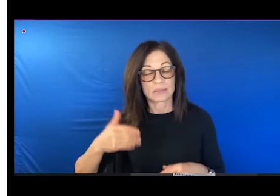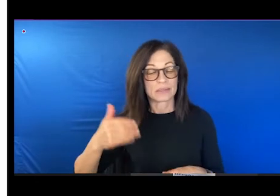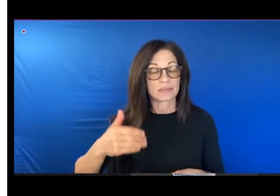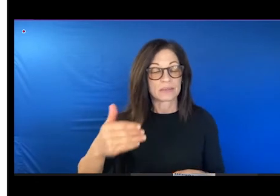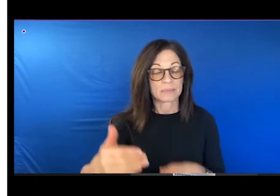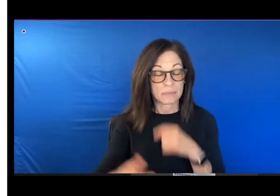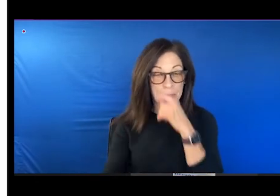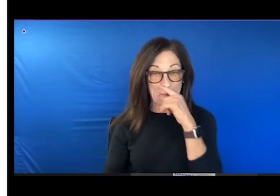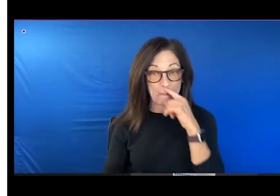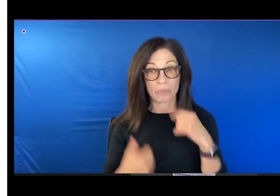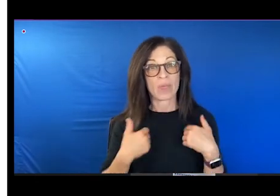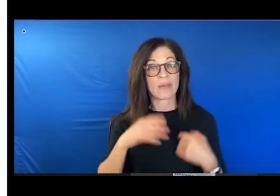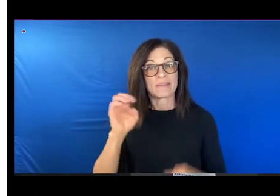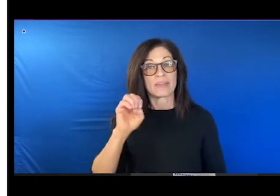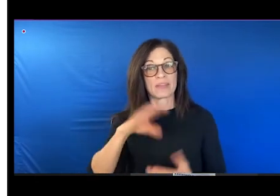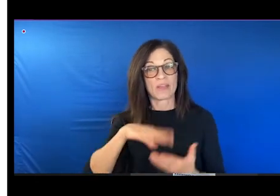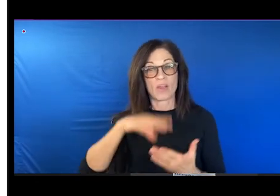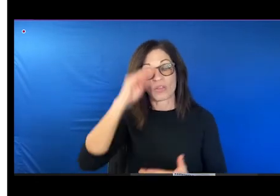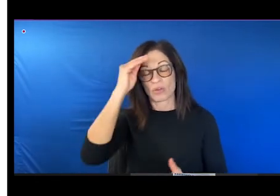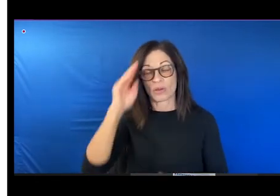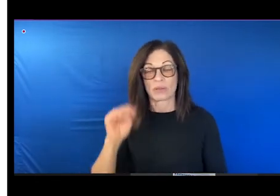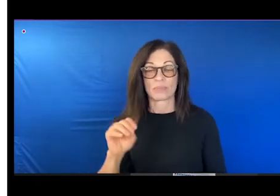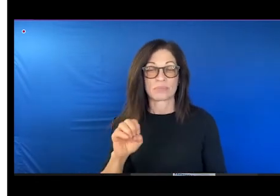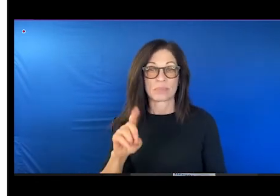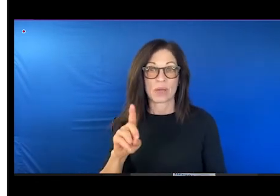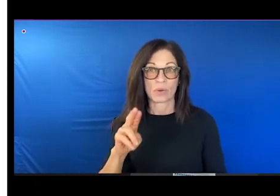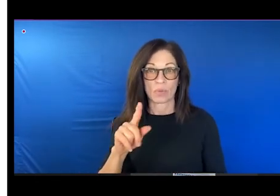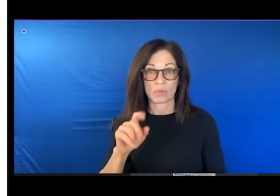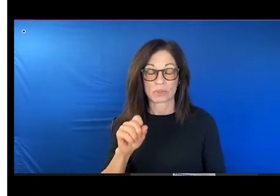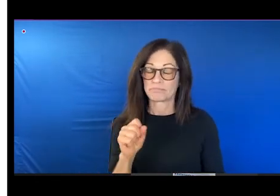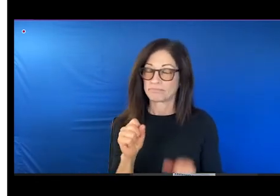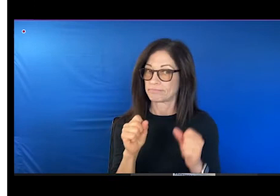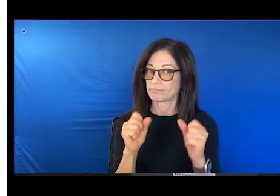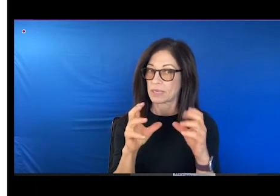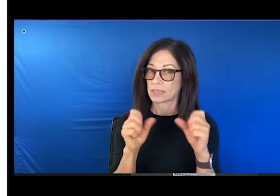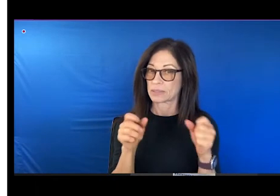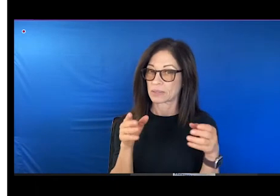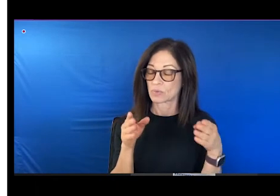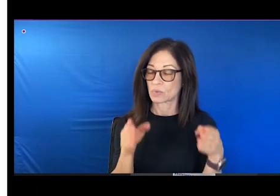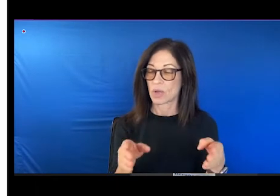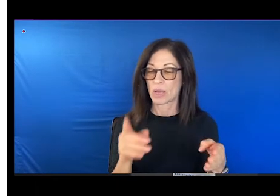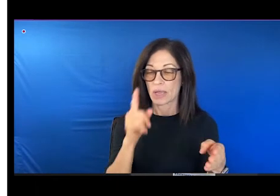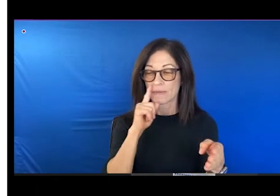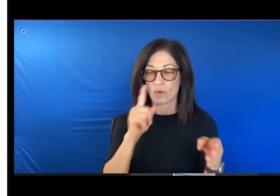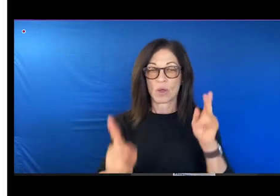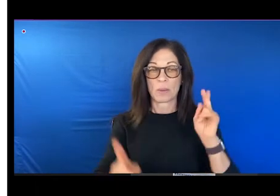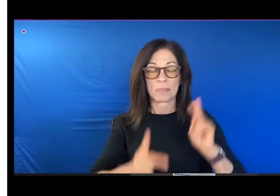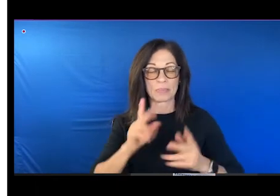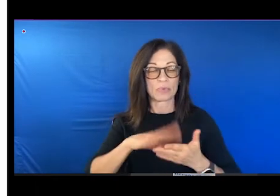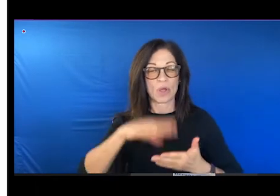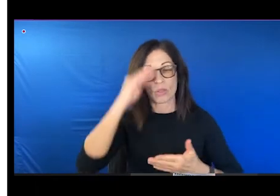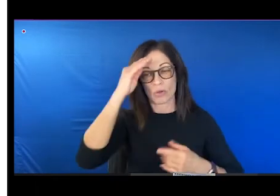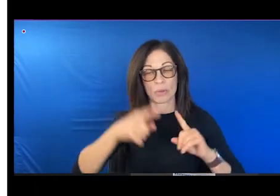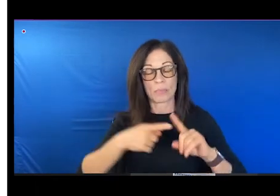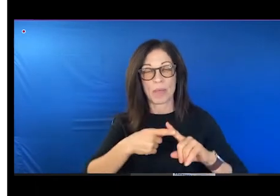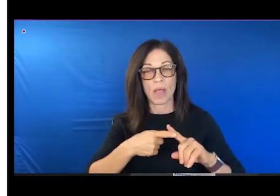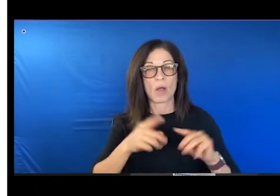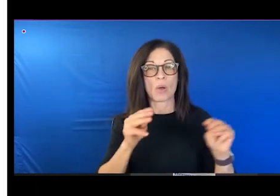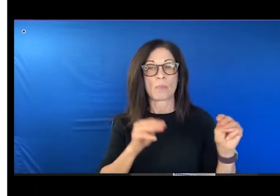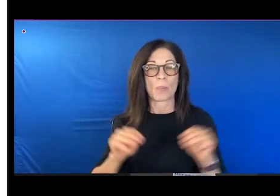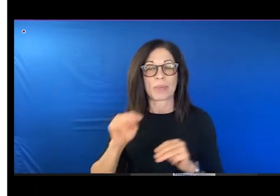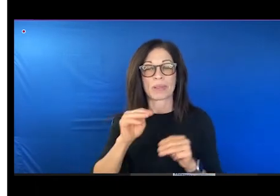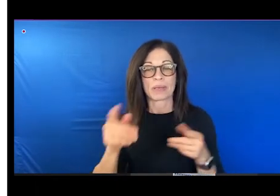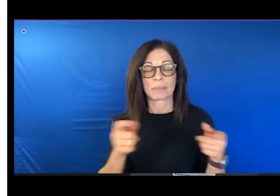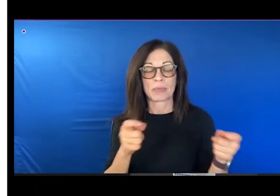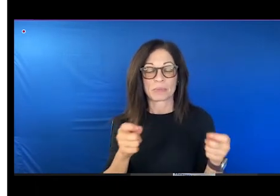events periodically. We have e-learning modules, which are really amazing way for the field to learn